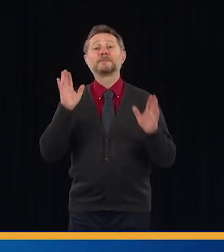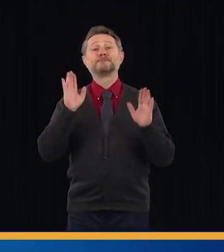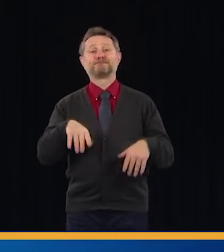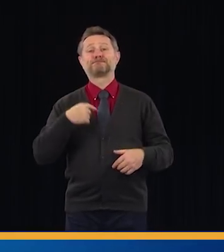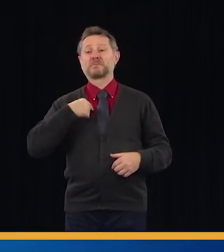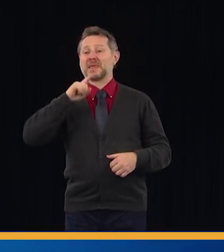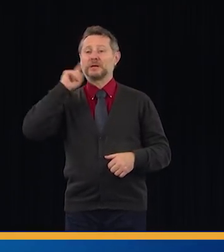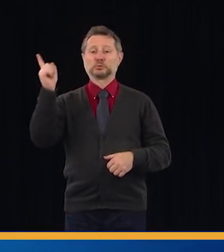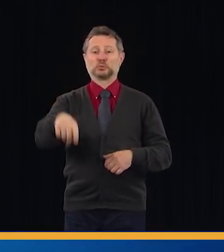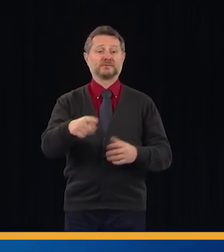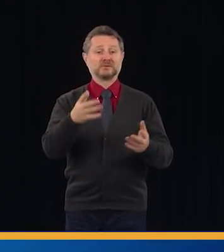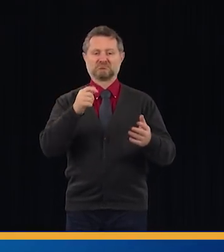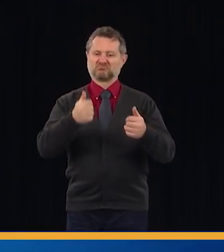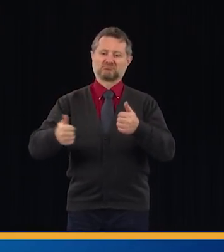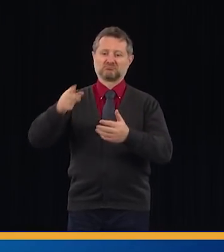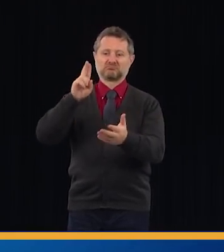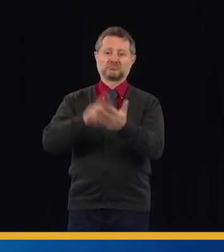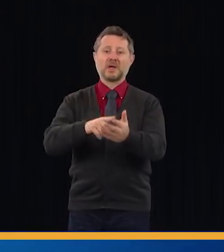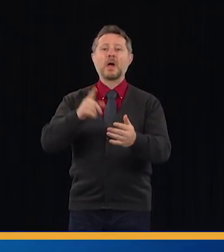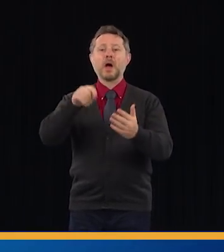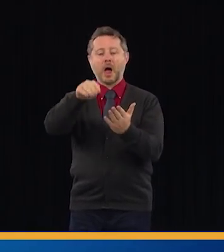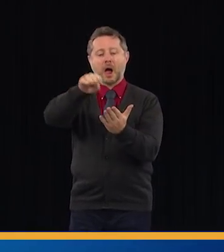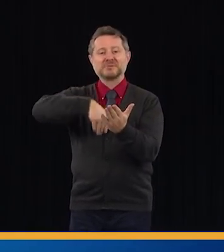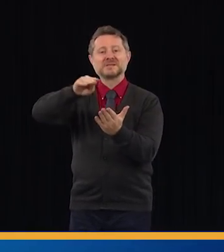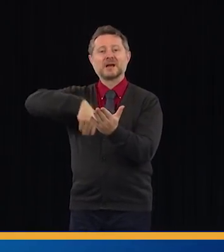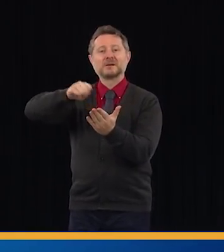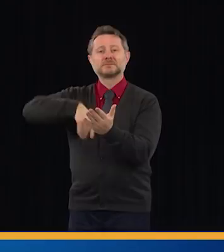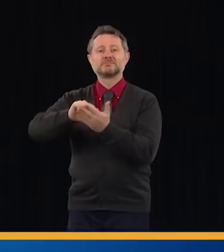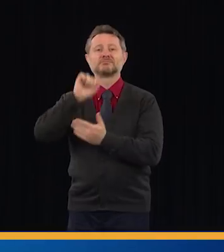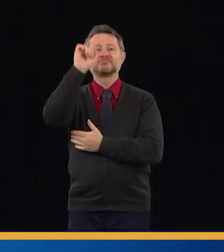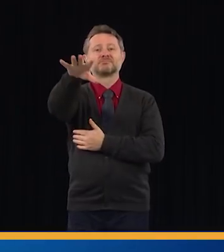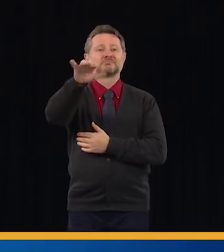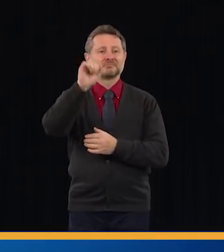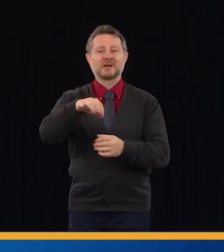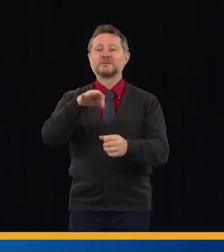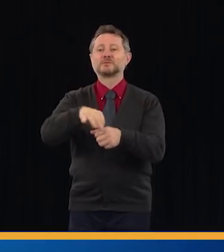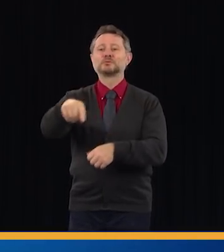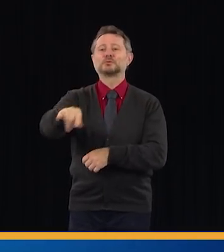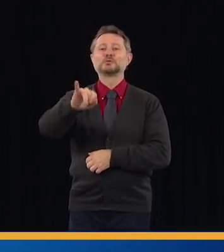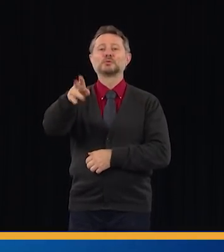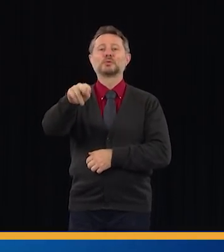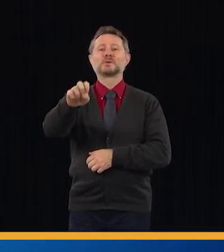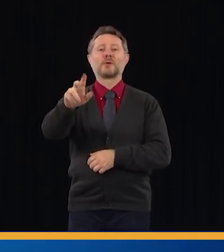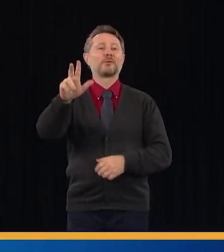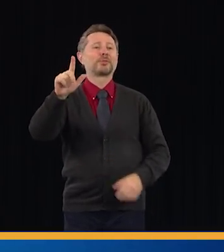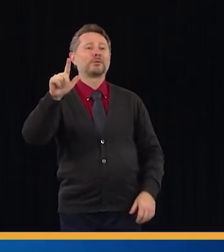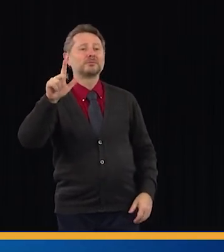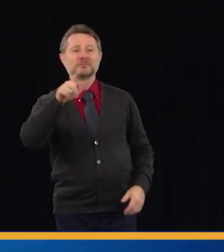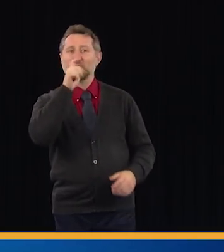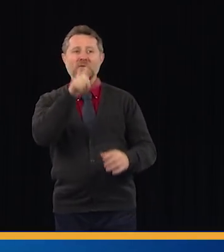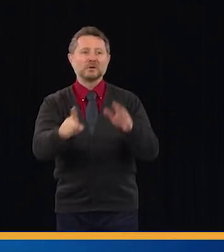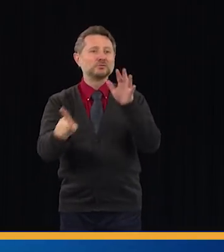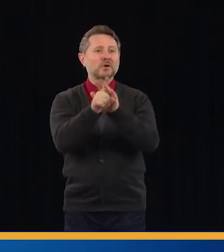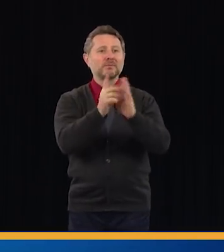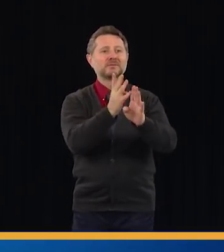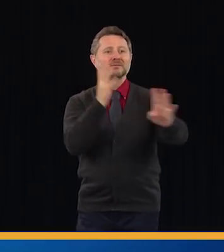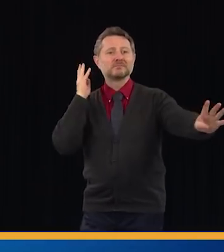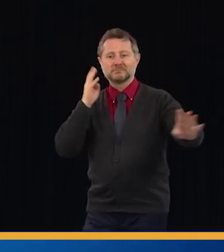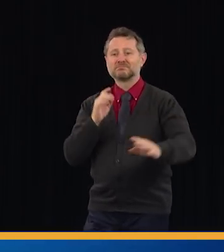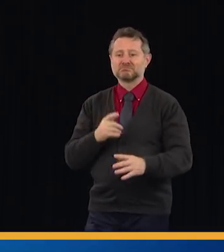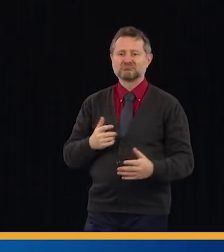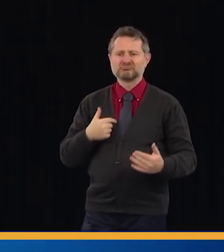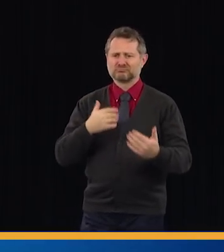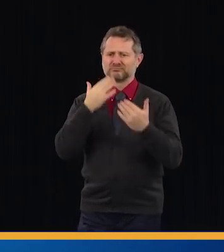Yorkers can vote absentee on June 23rd, primaries coming up. I want to say thank you to the